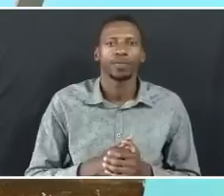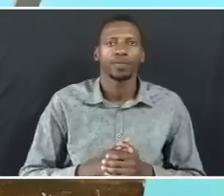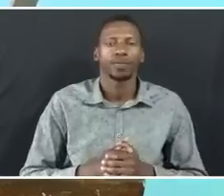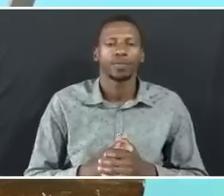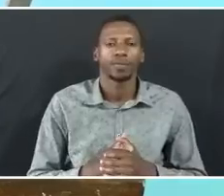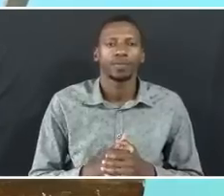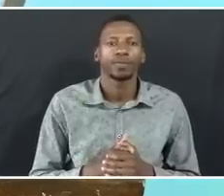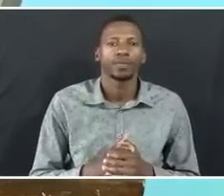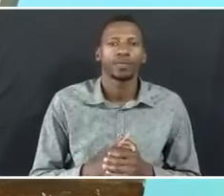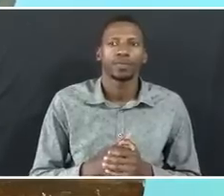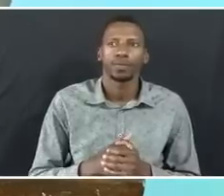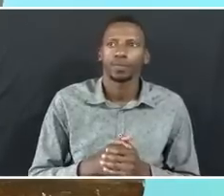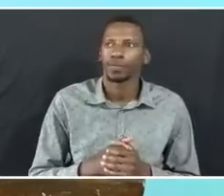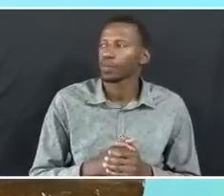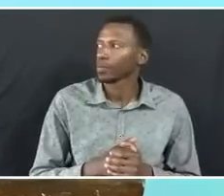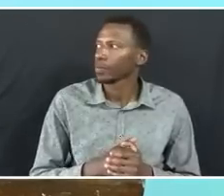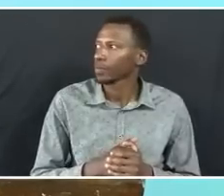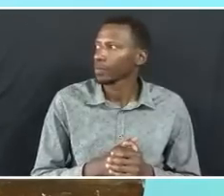But